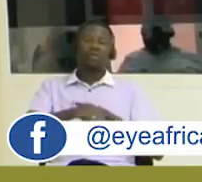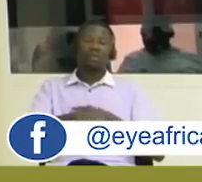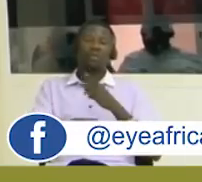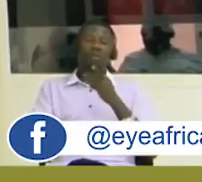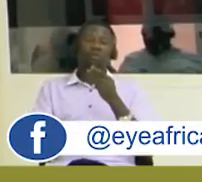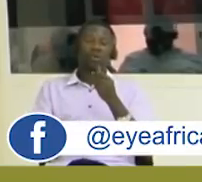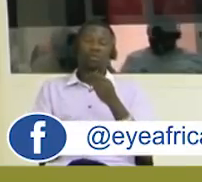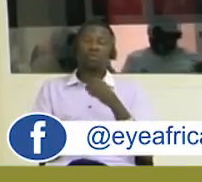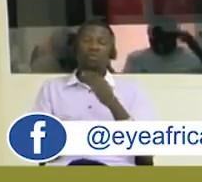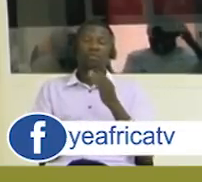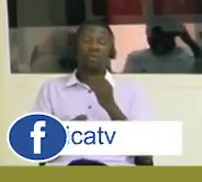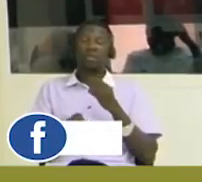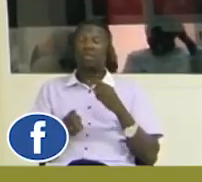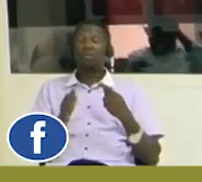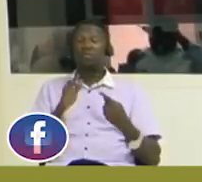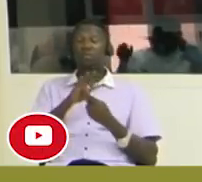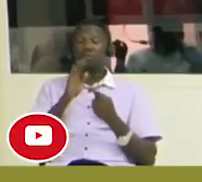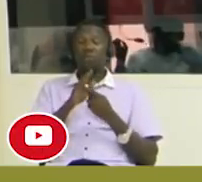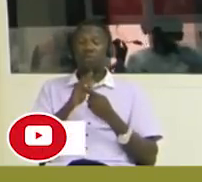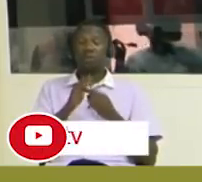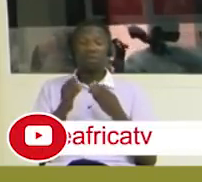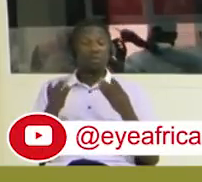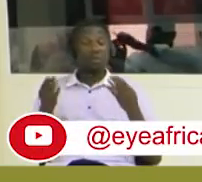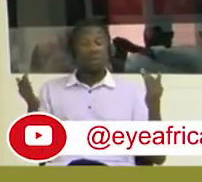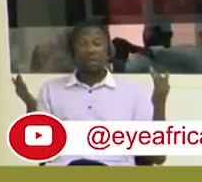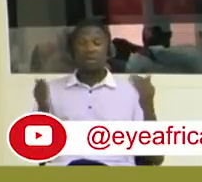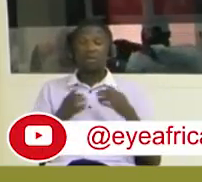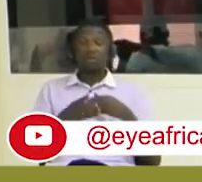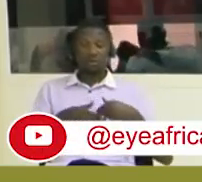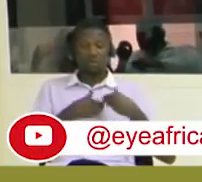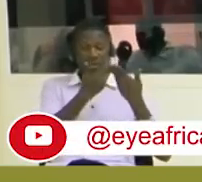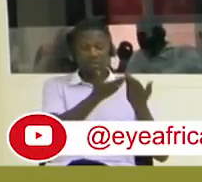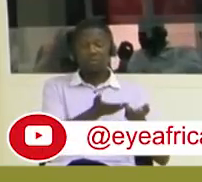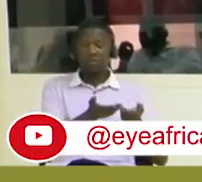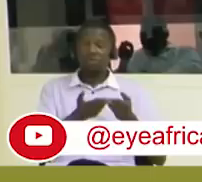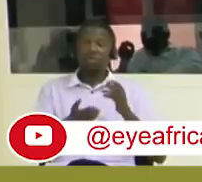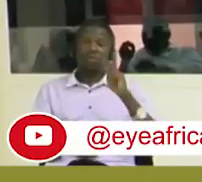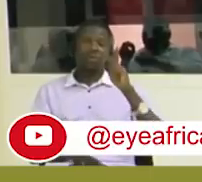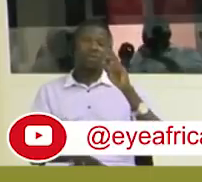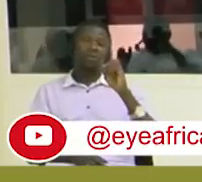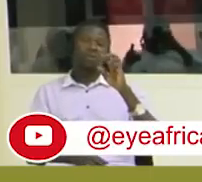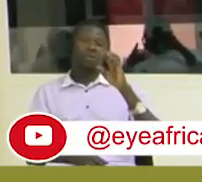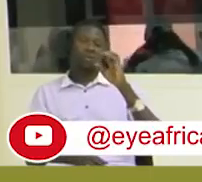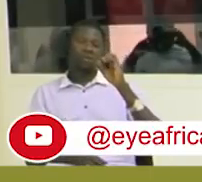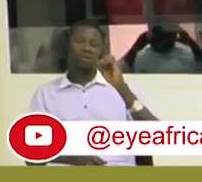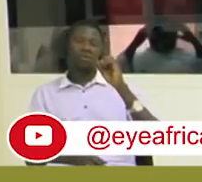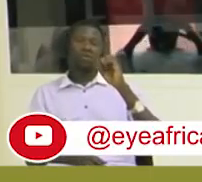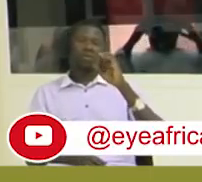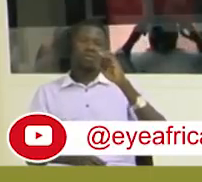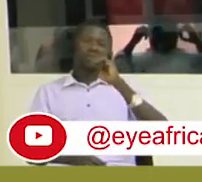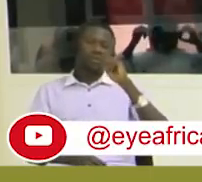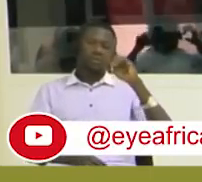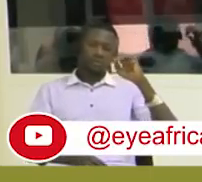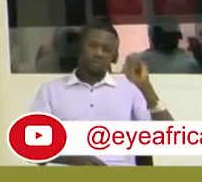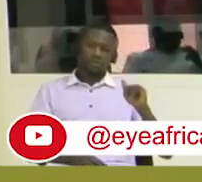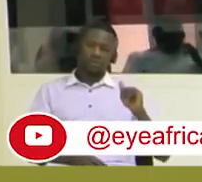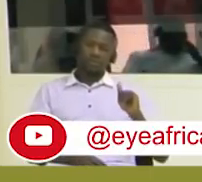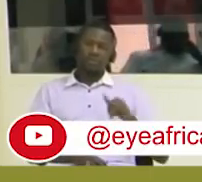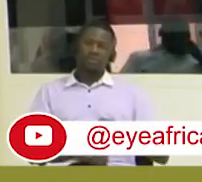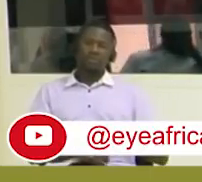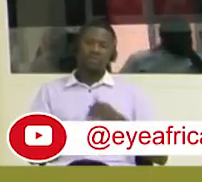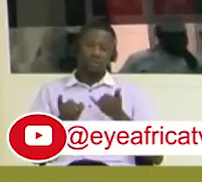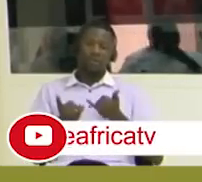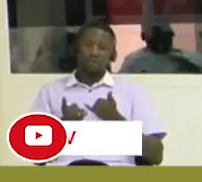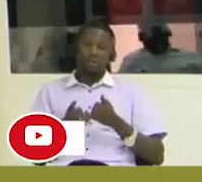was a significant amount, it was given to Mr. Usman Koro Ceesay. Now, the